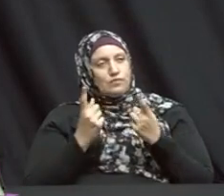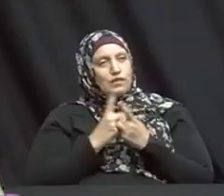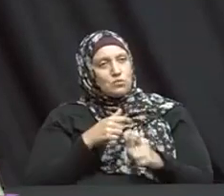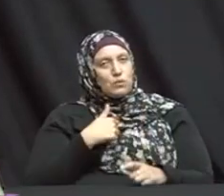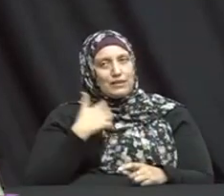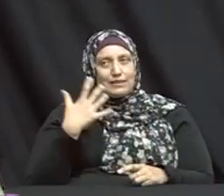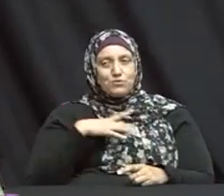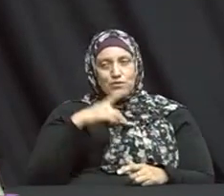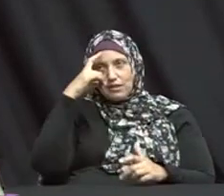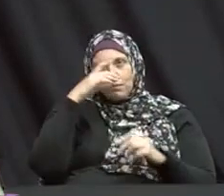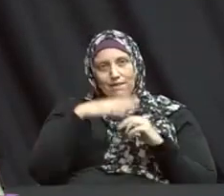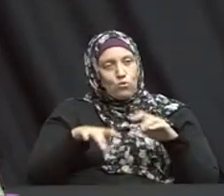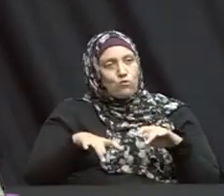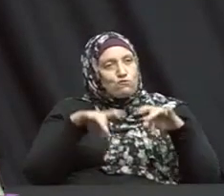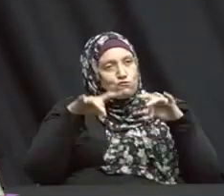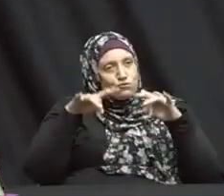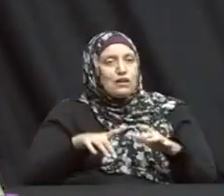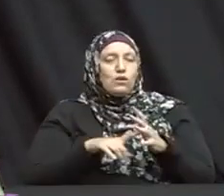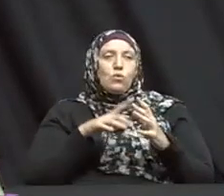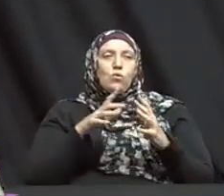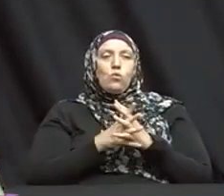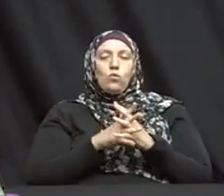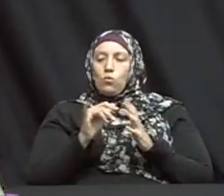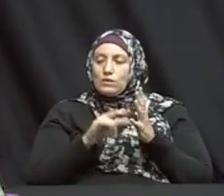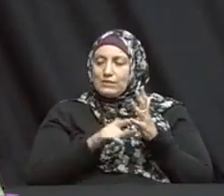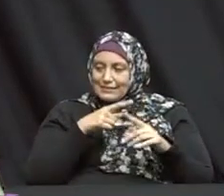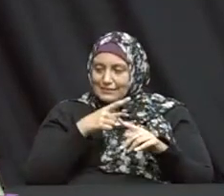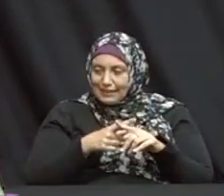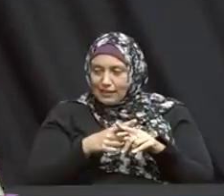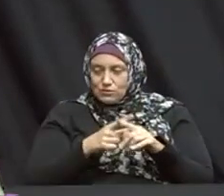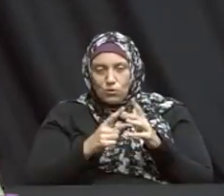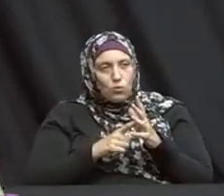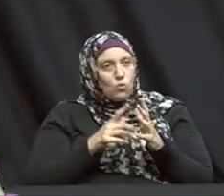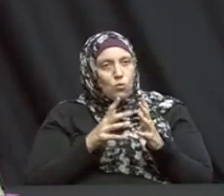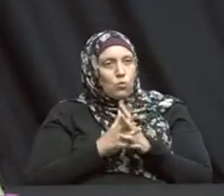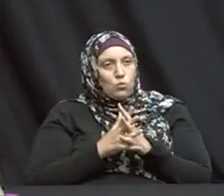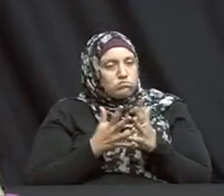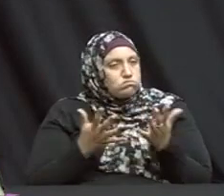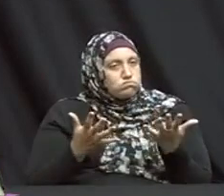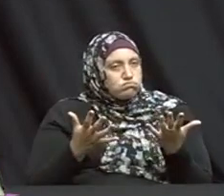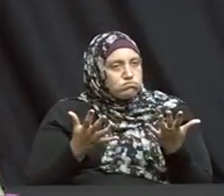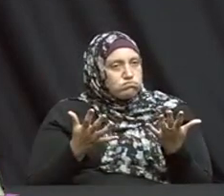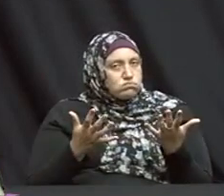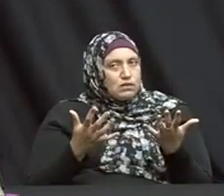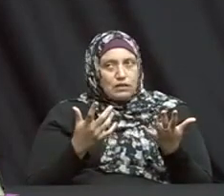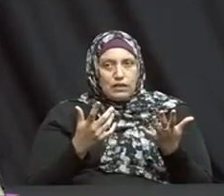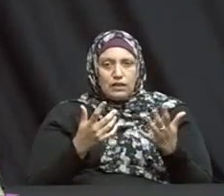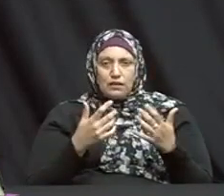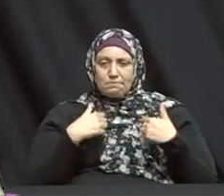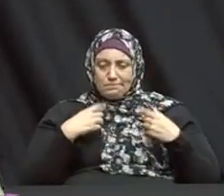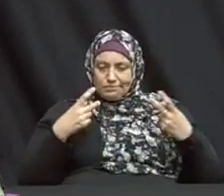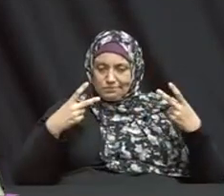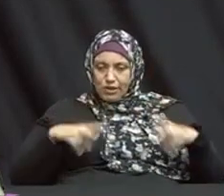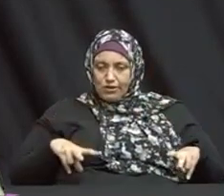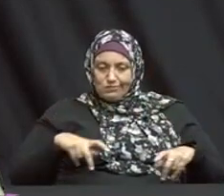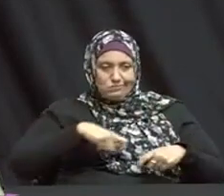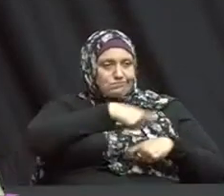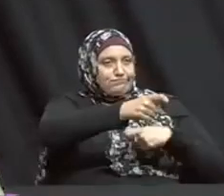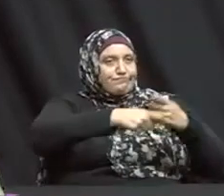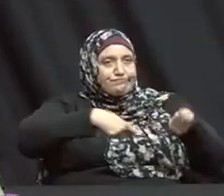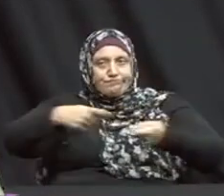or tax law provides for the limitation of distribution of an estate? I think Haj Muhammad mentioned a really good point of